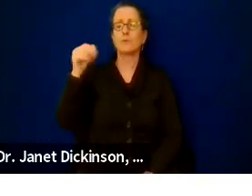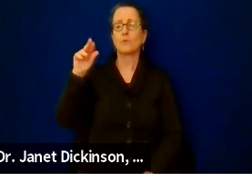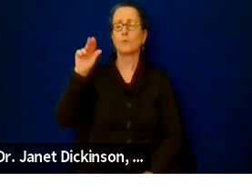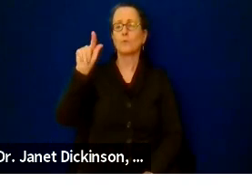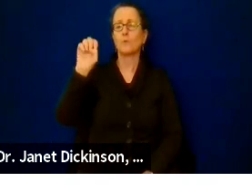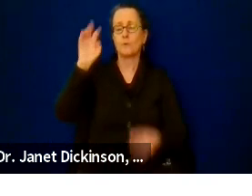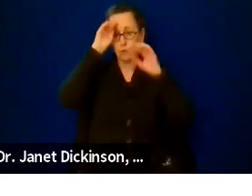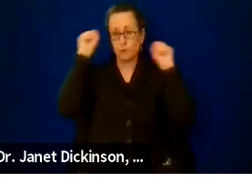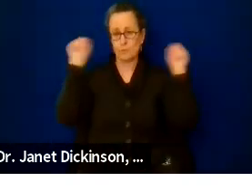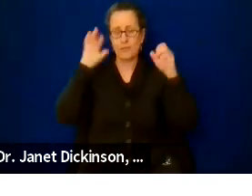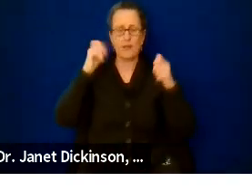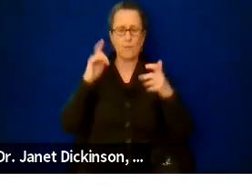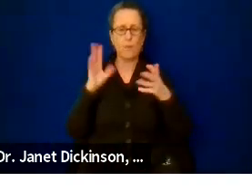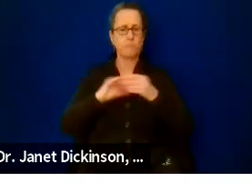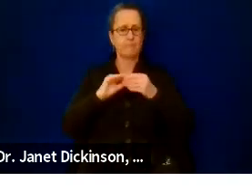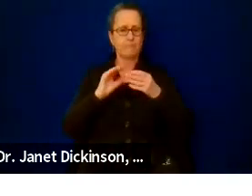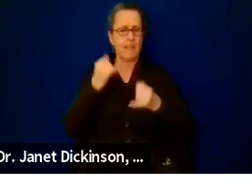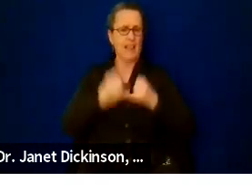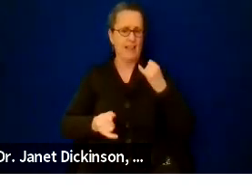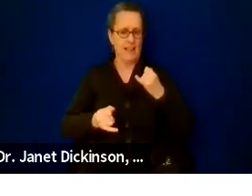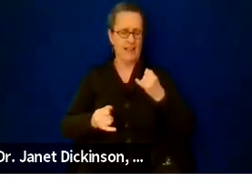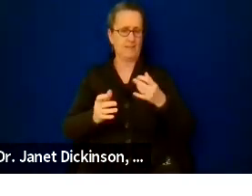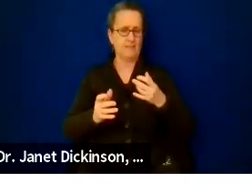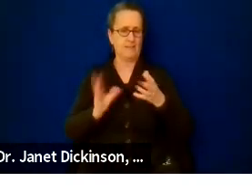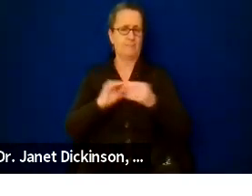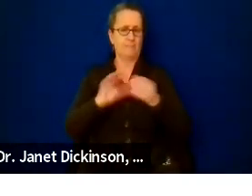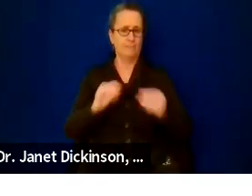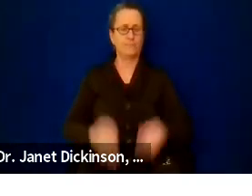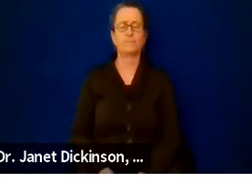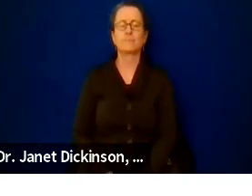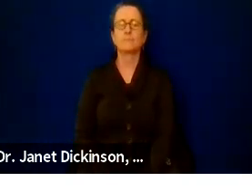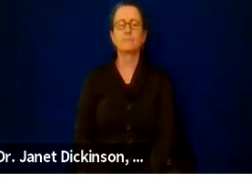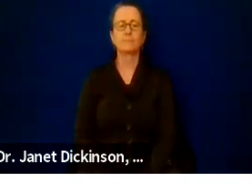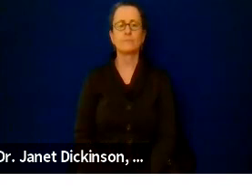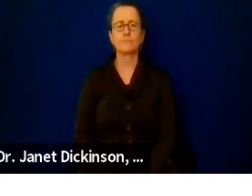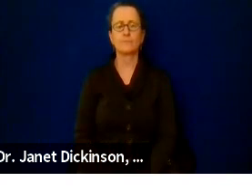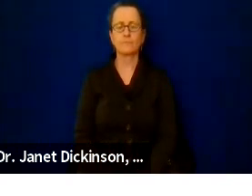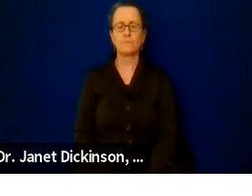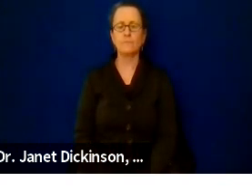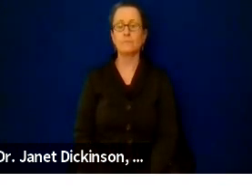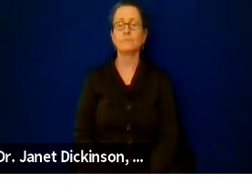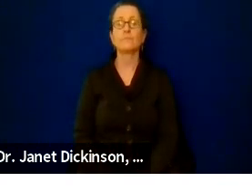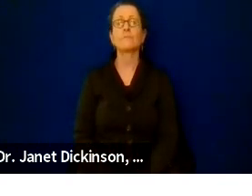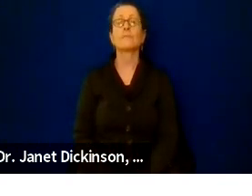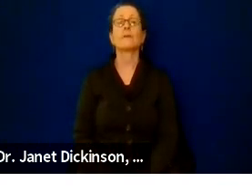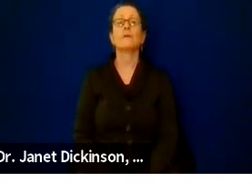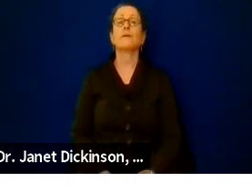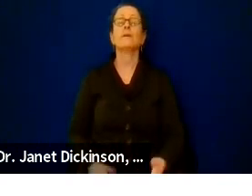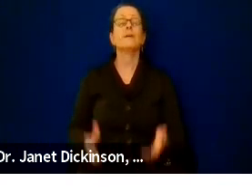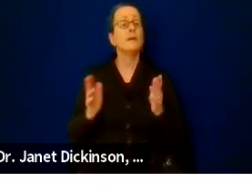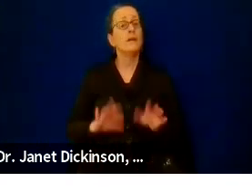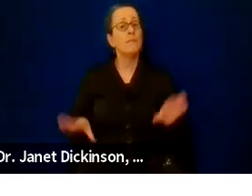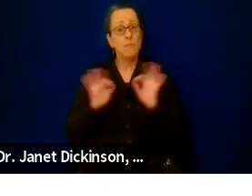expect in the coming weeks. Sure, thanks. So again, one of the things that we're asking families to work with us